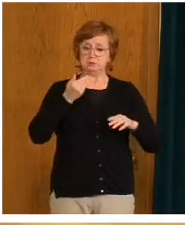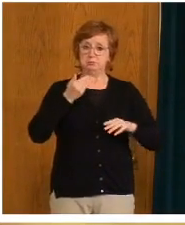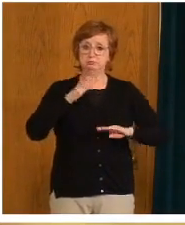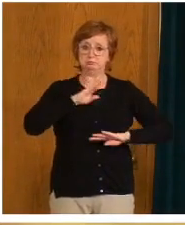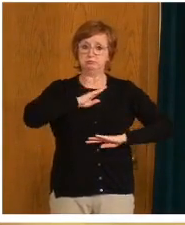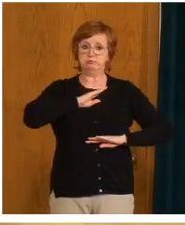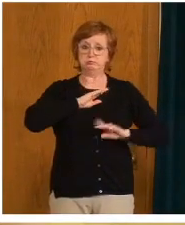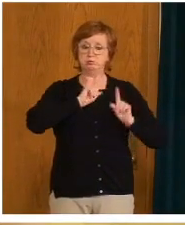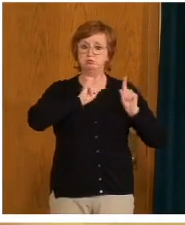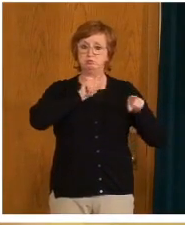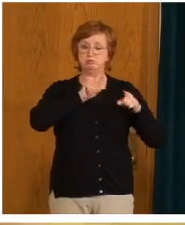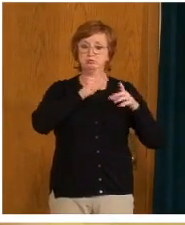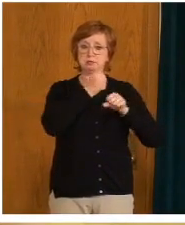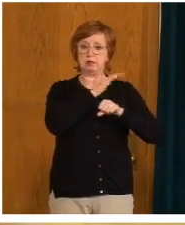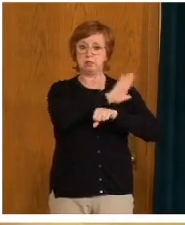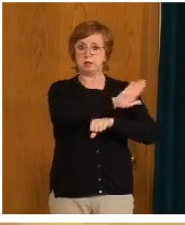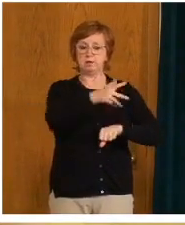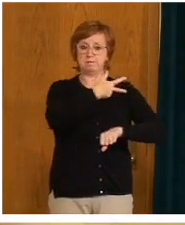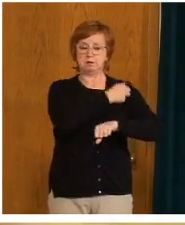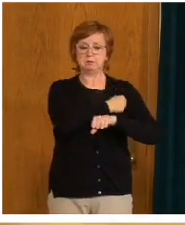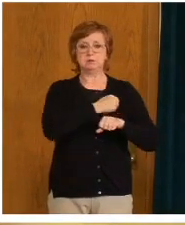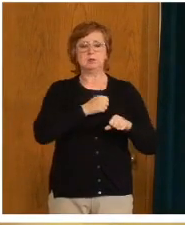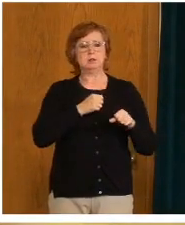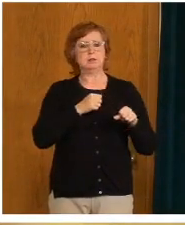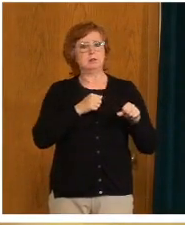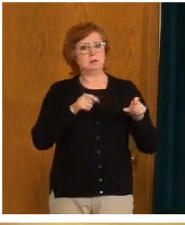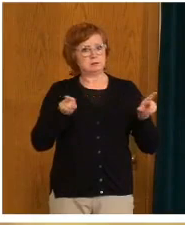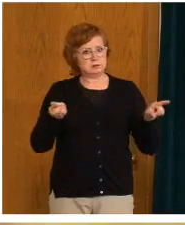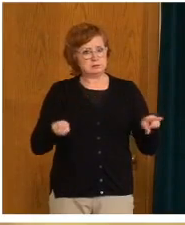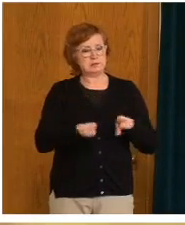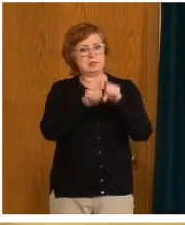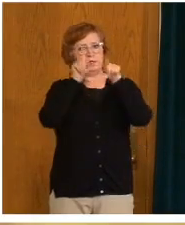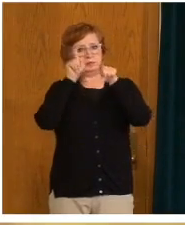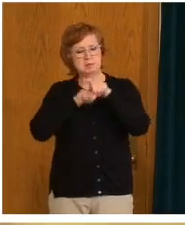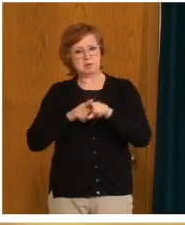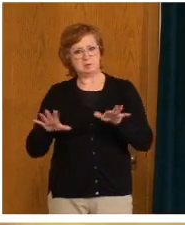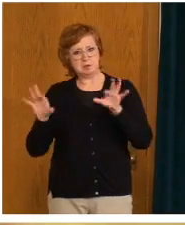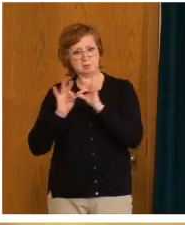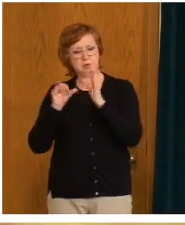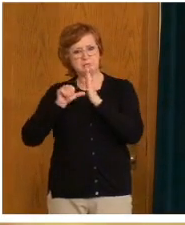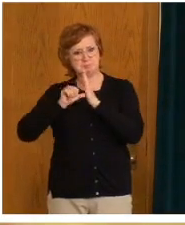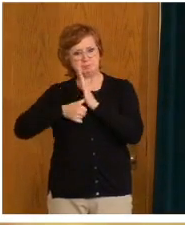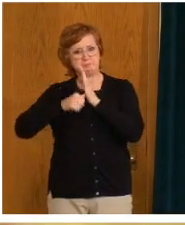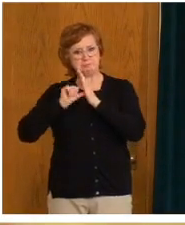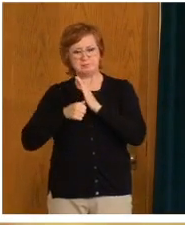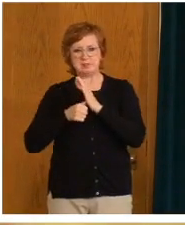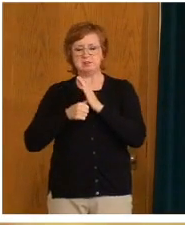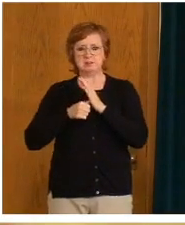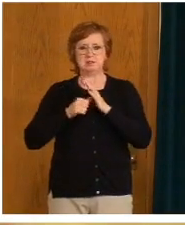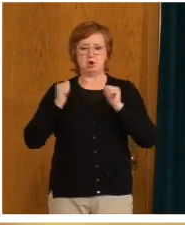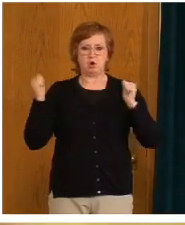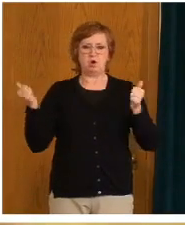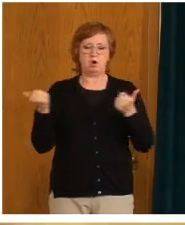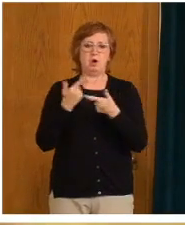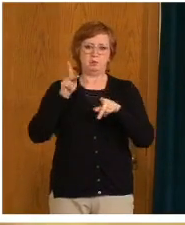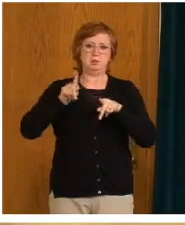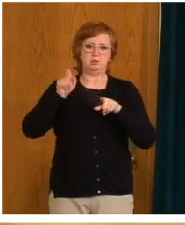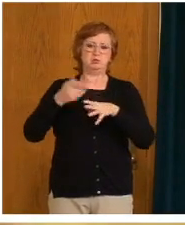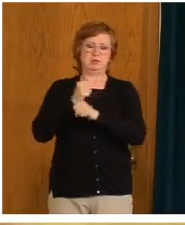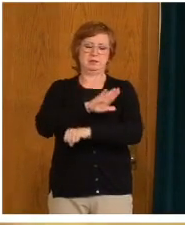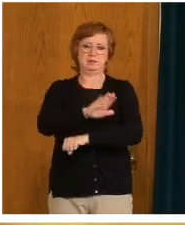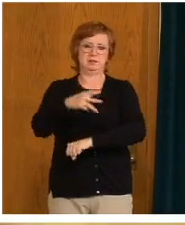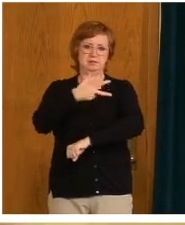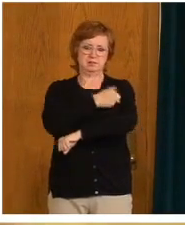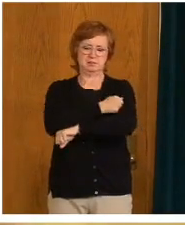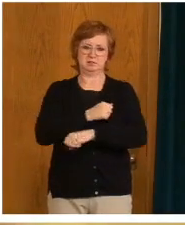people vaccinated as we can possibly get in this province. There's no reason why it shouldn't be extremely strong